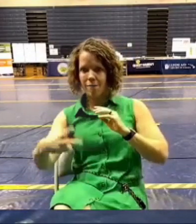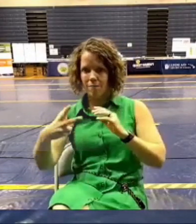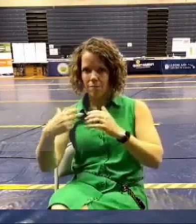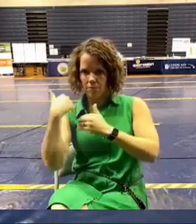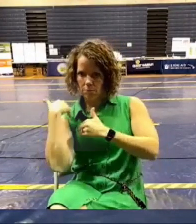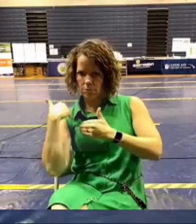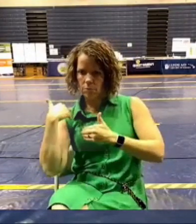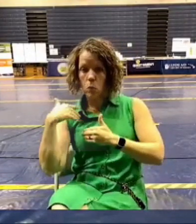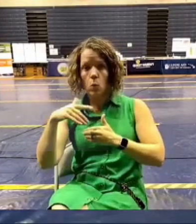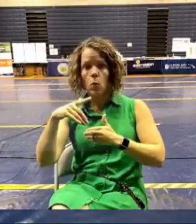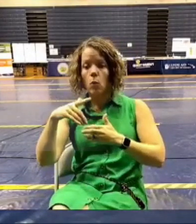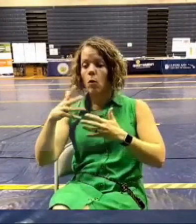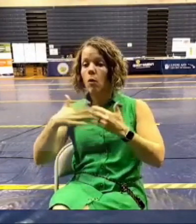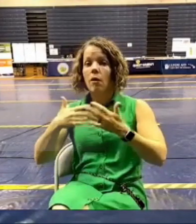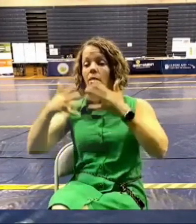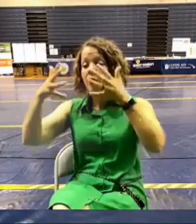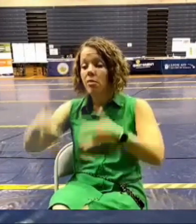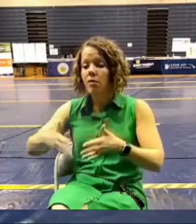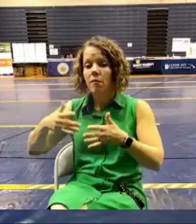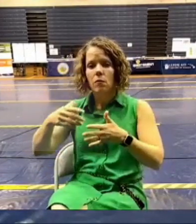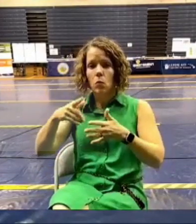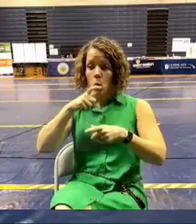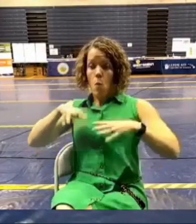wonder if that was in any of your